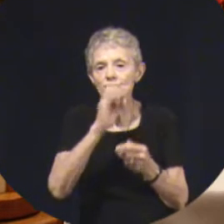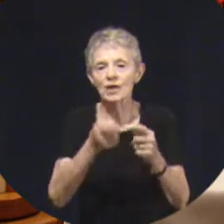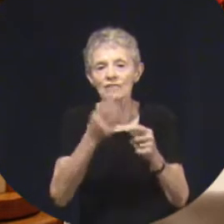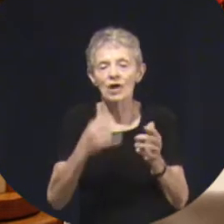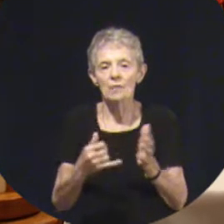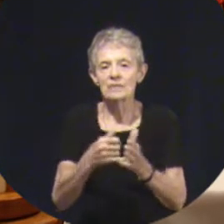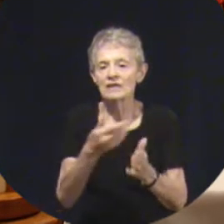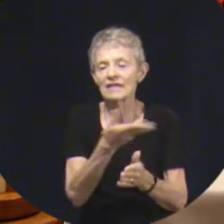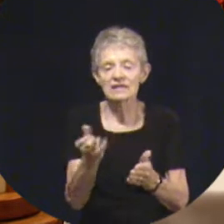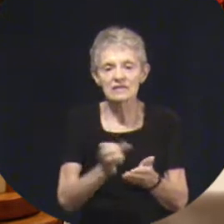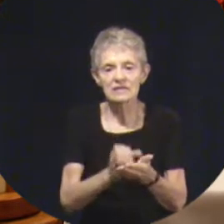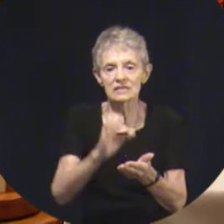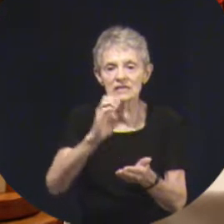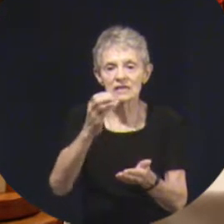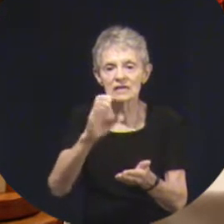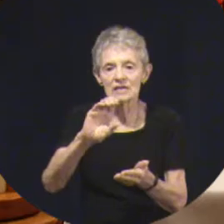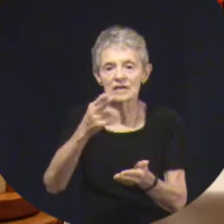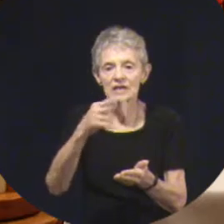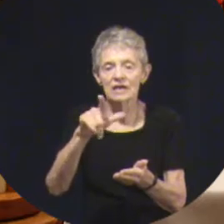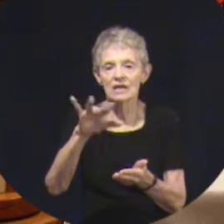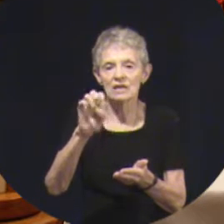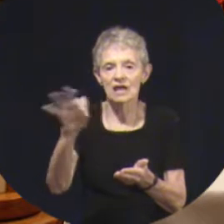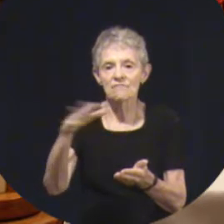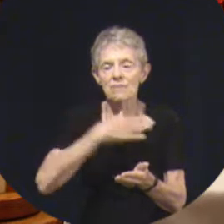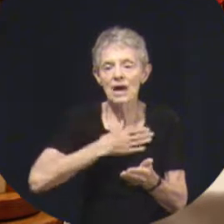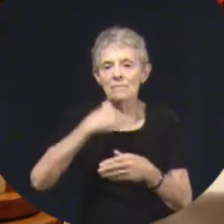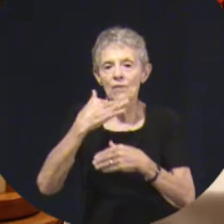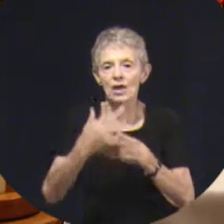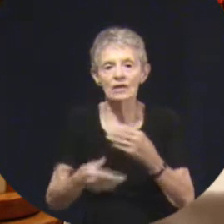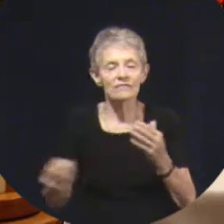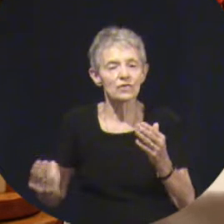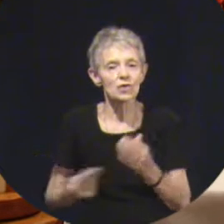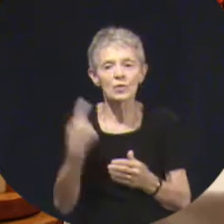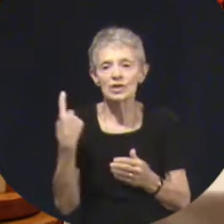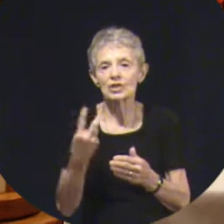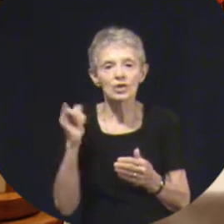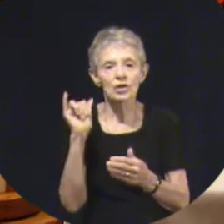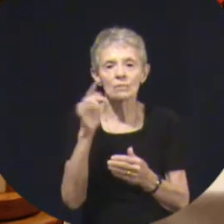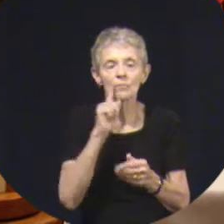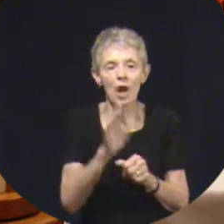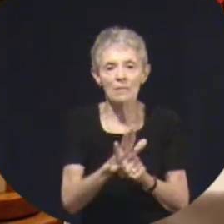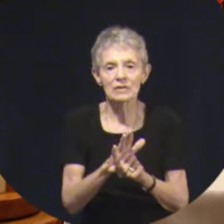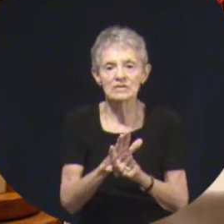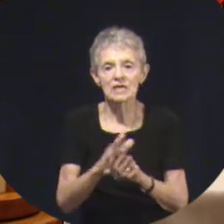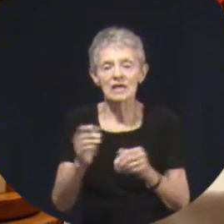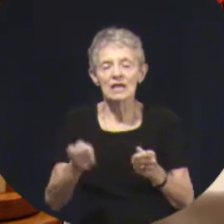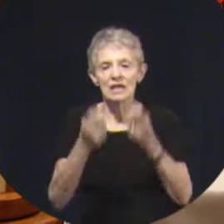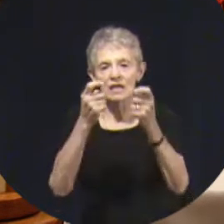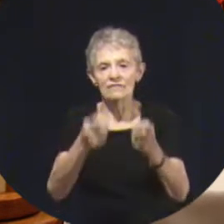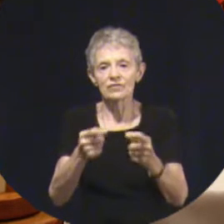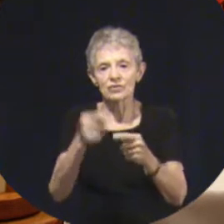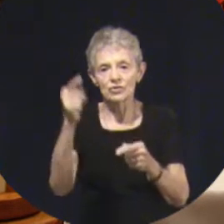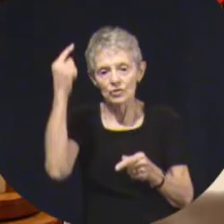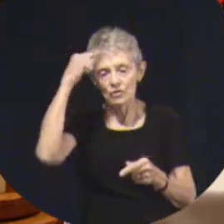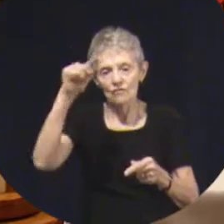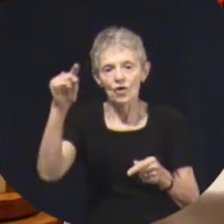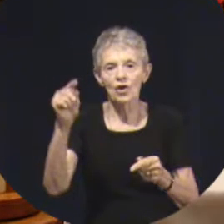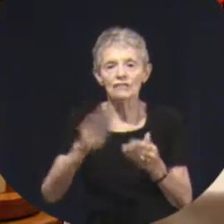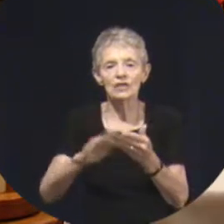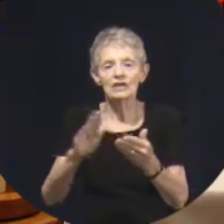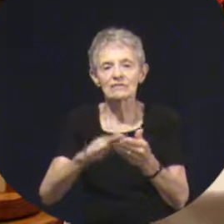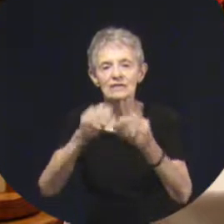In a similar way, when supper was ended, he took the chalice, and giving you thanks, he said the blessing, and gave the chalice to his disciples, saying, take